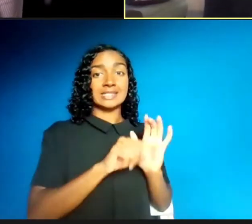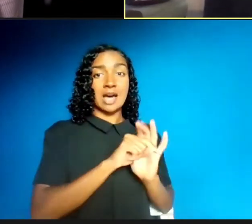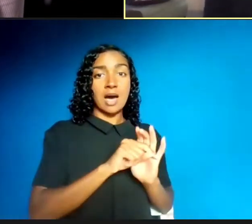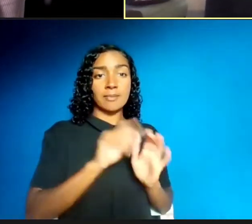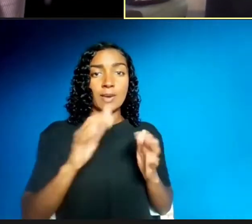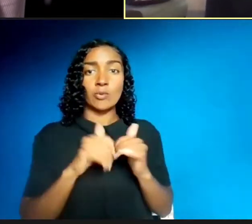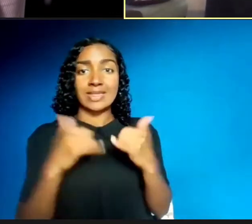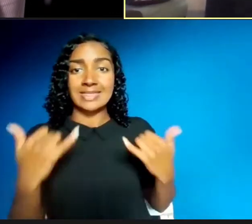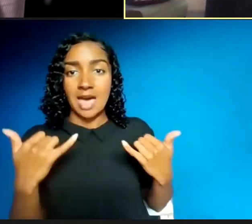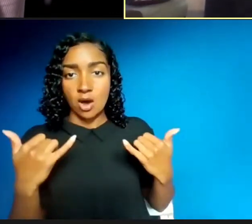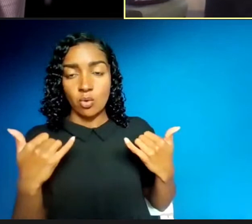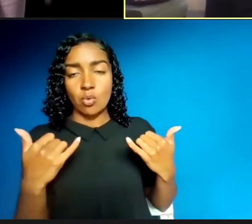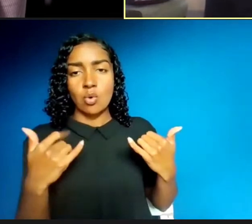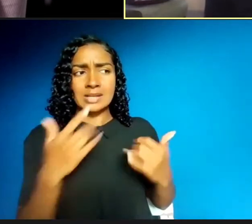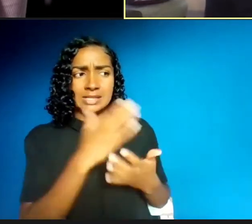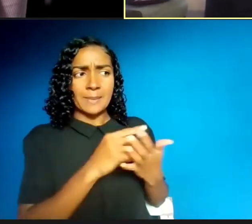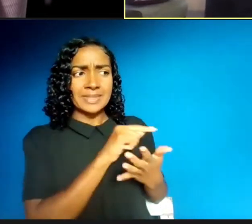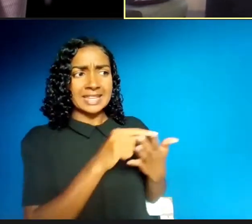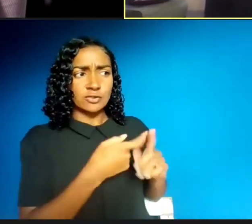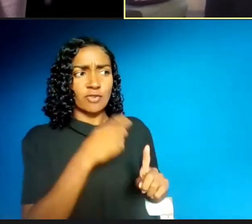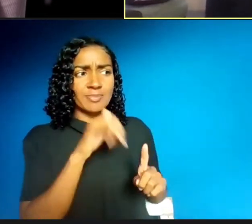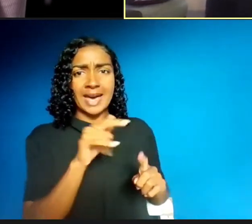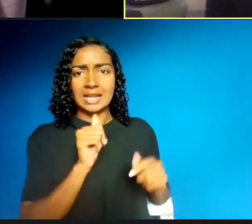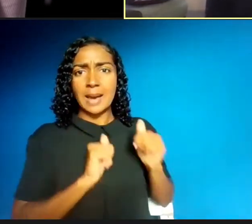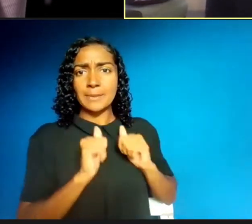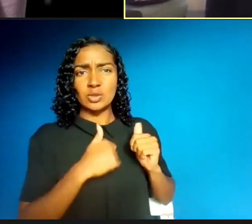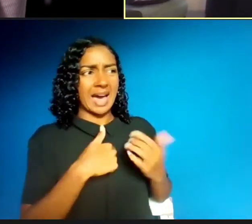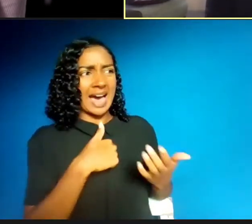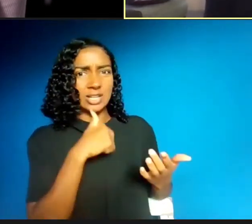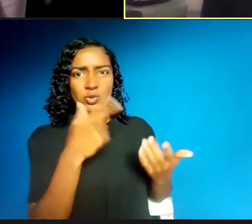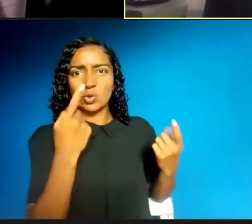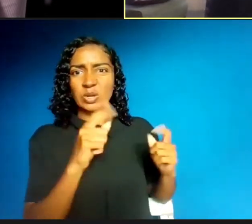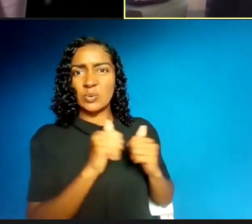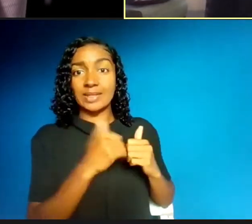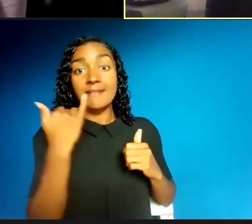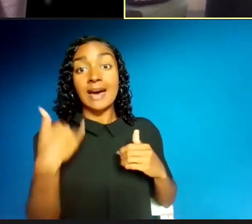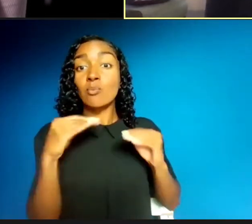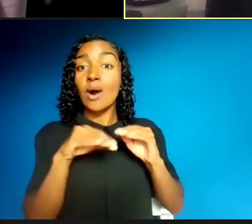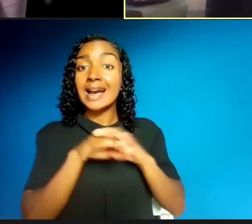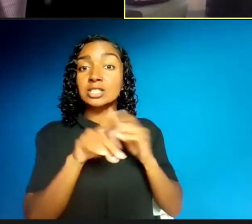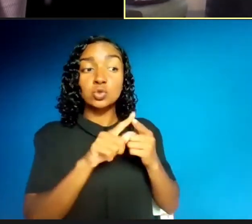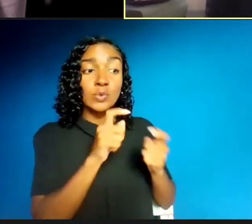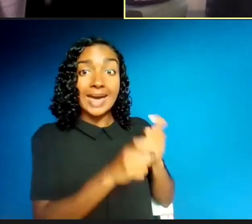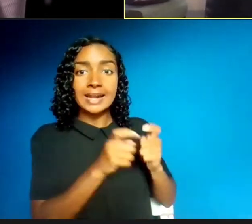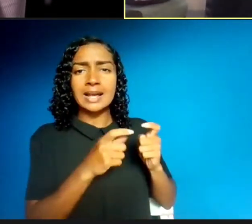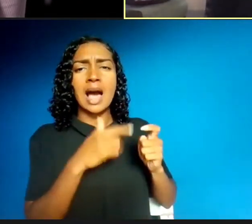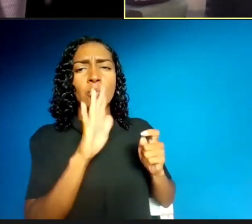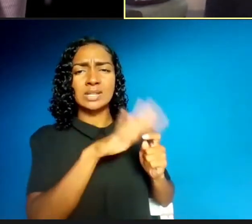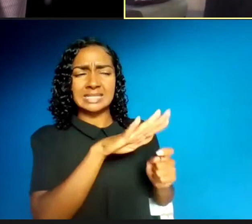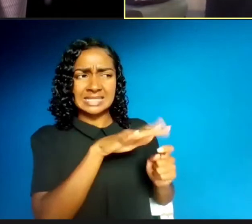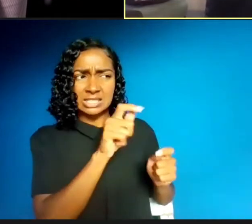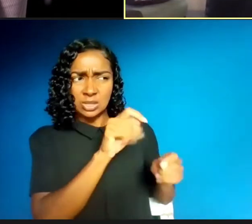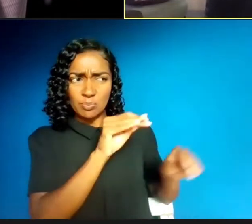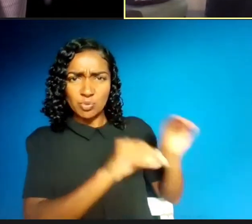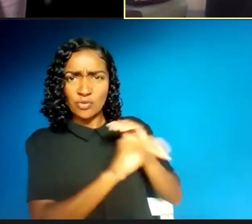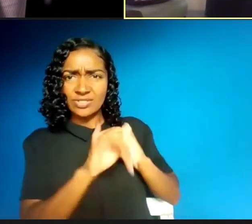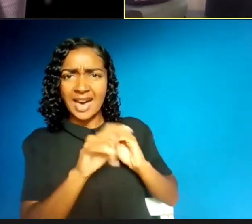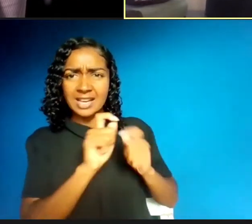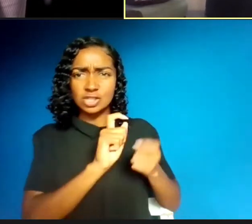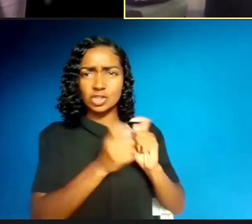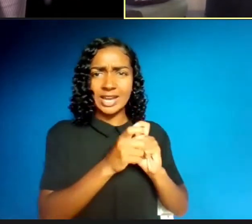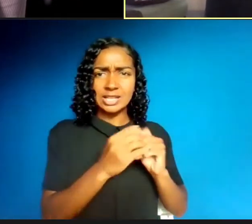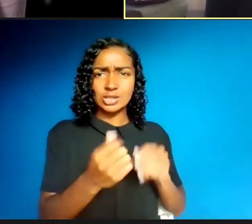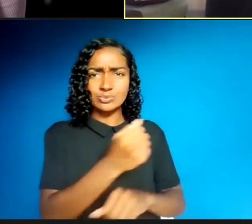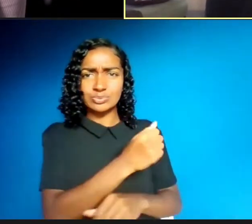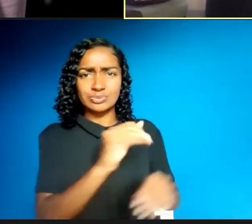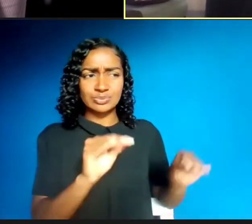that if I had had more access to the edit, I would have said, can we take this out? Can we move this over here? It would have still been an episode about the KKK, but it would